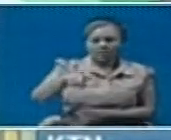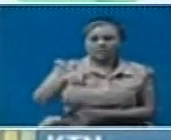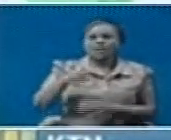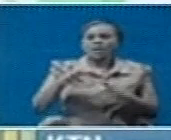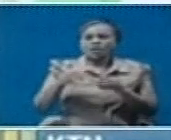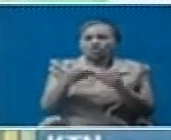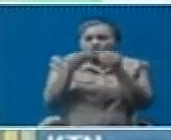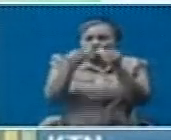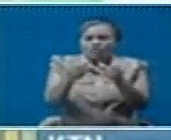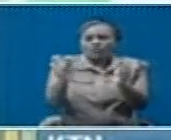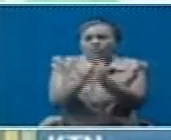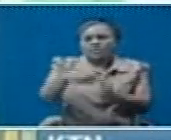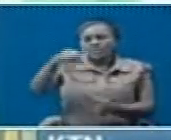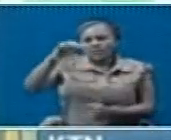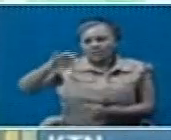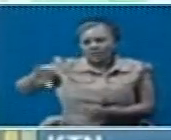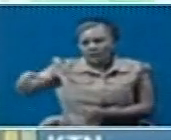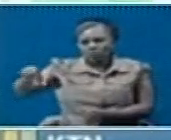responded to by the county governor, mm-hmm.